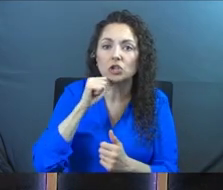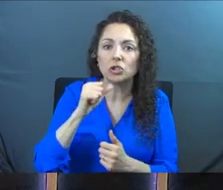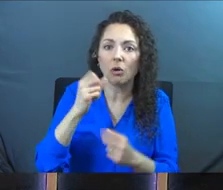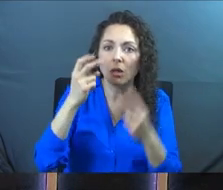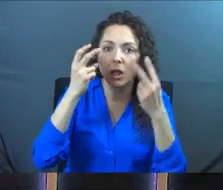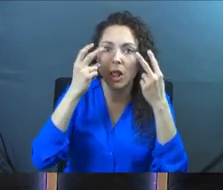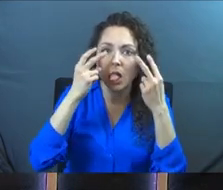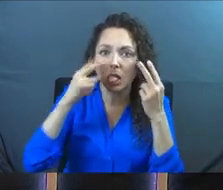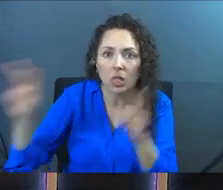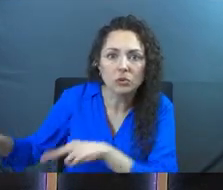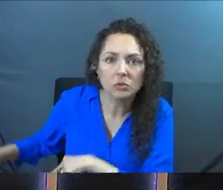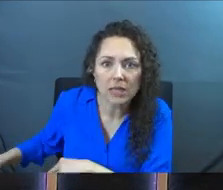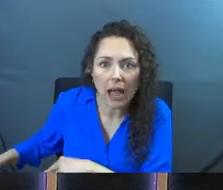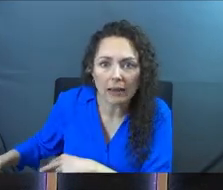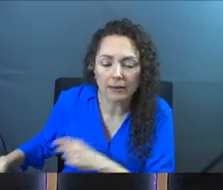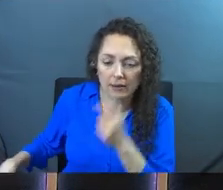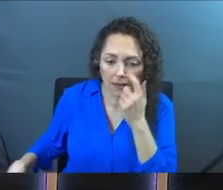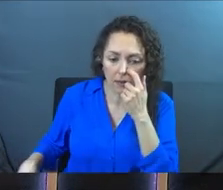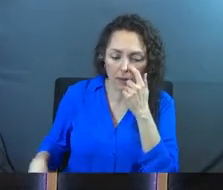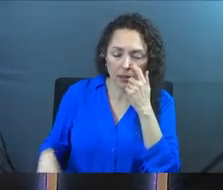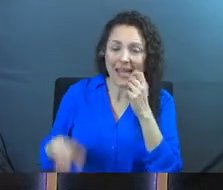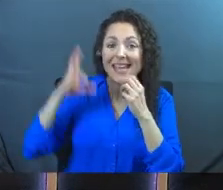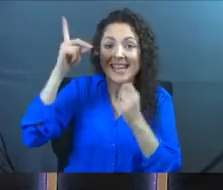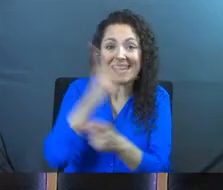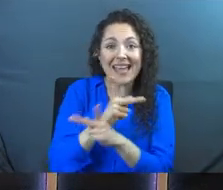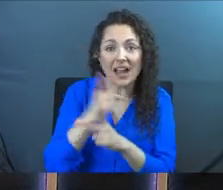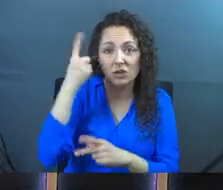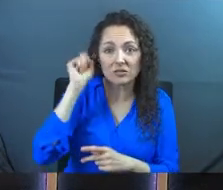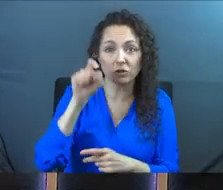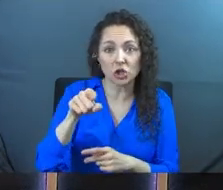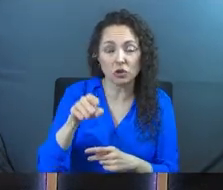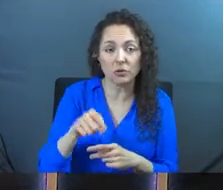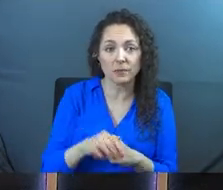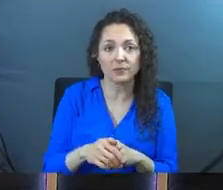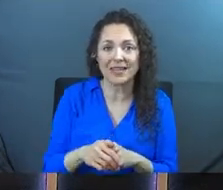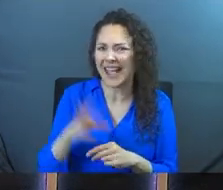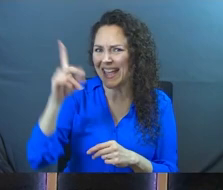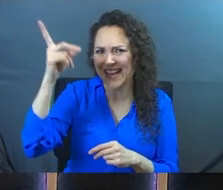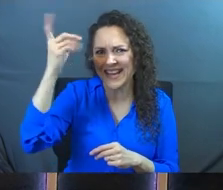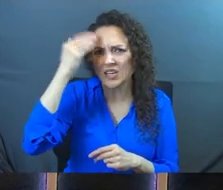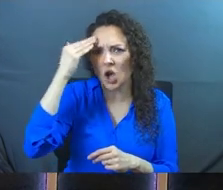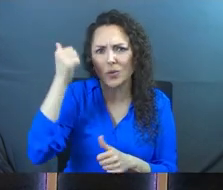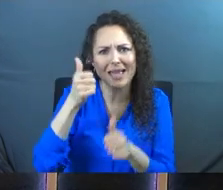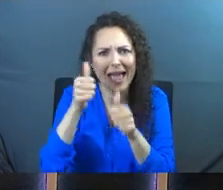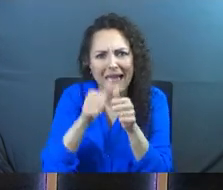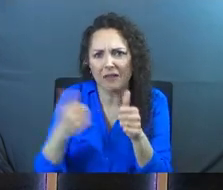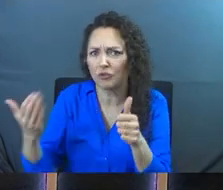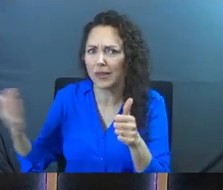says, give everything to God without saying this, that he cares for you. And he knows everything you